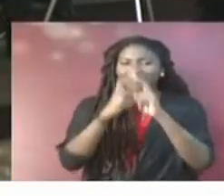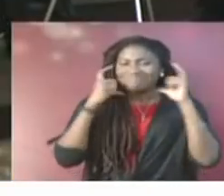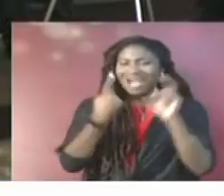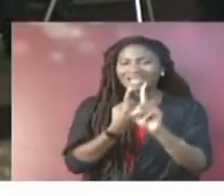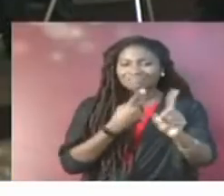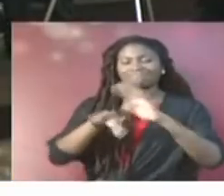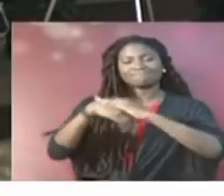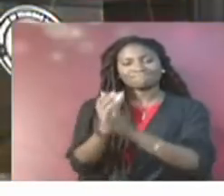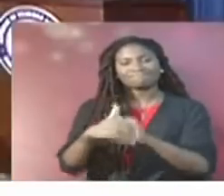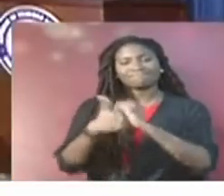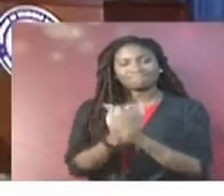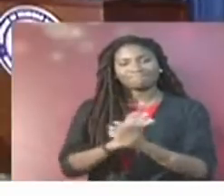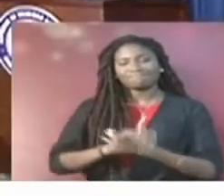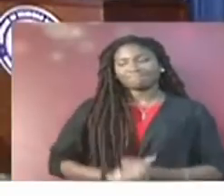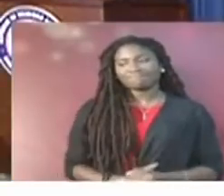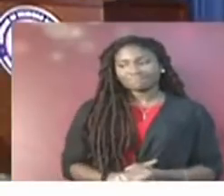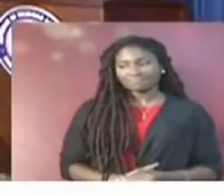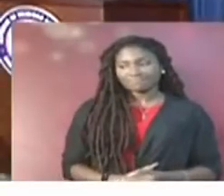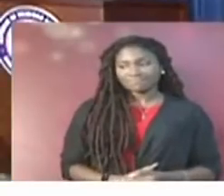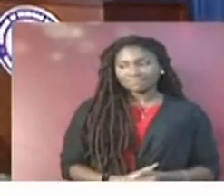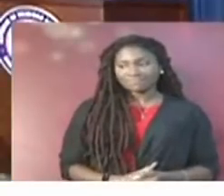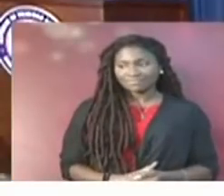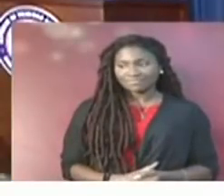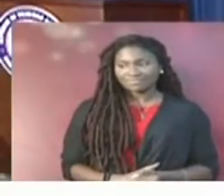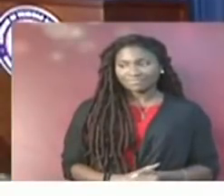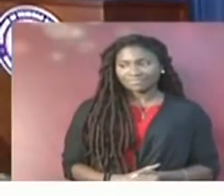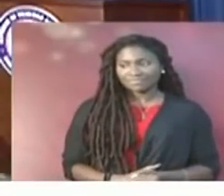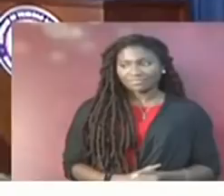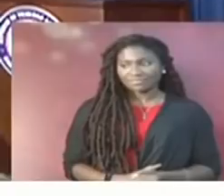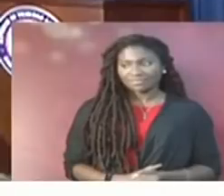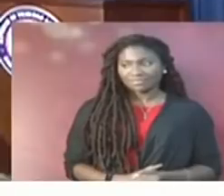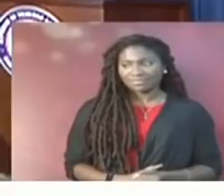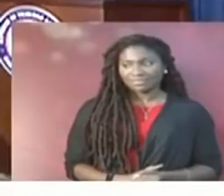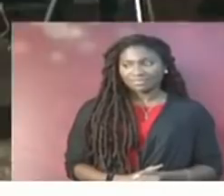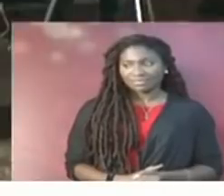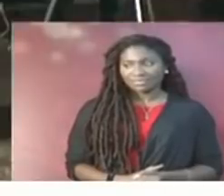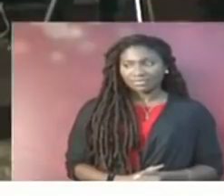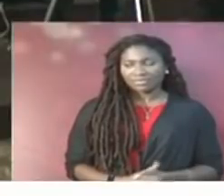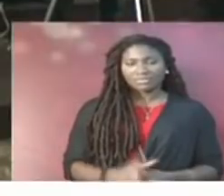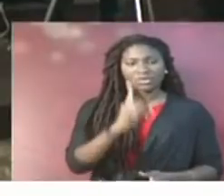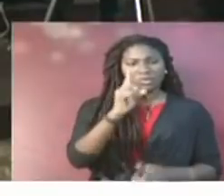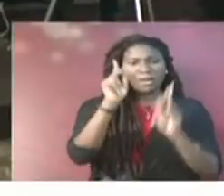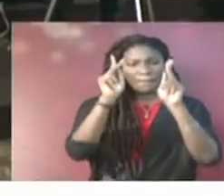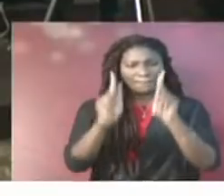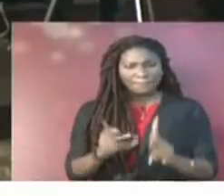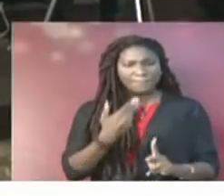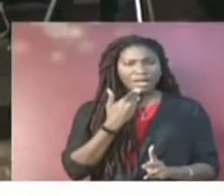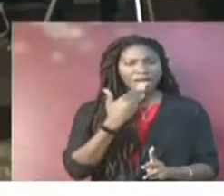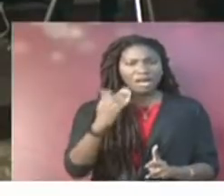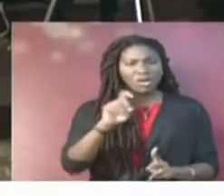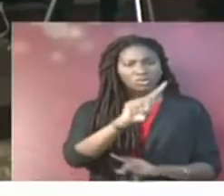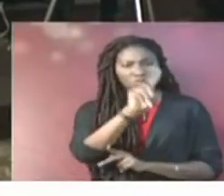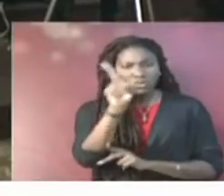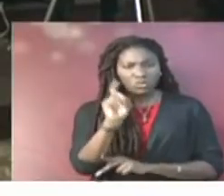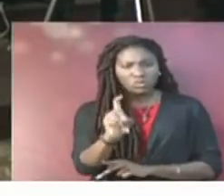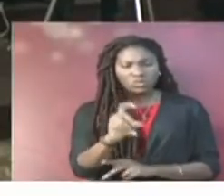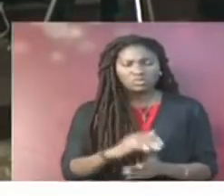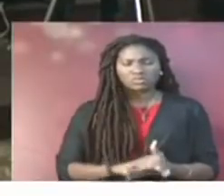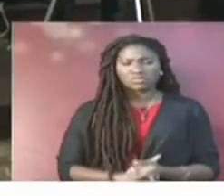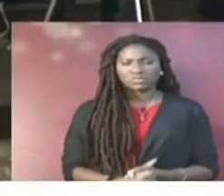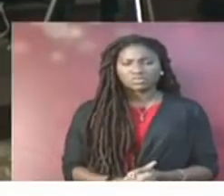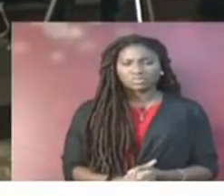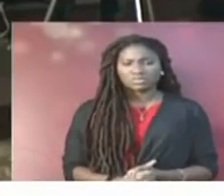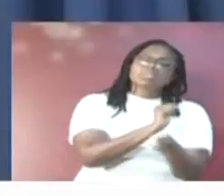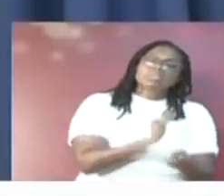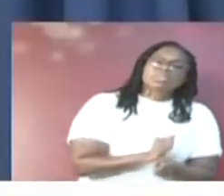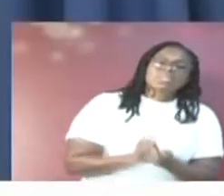Yes, Sean. Yeah, I have a question here. There is scarce info on CMO. You